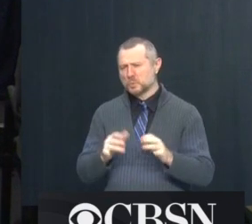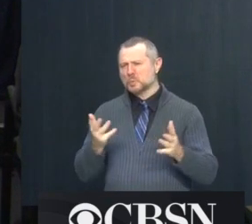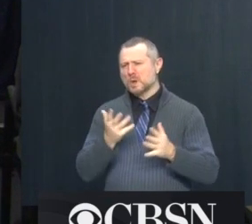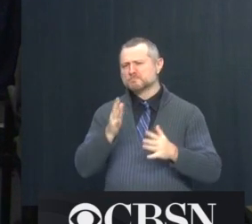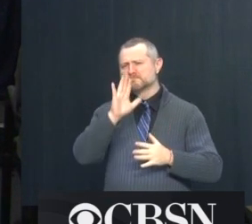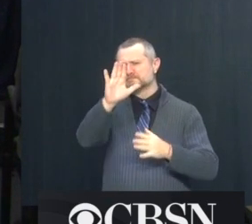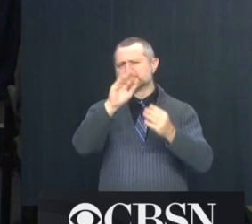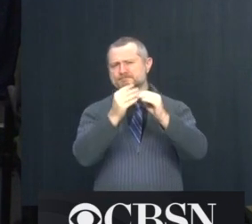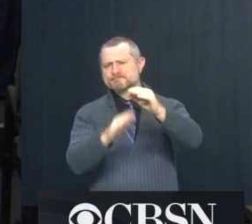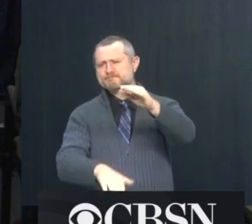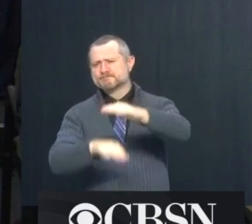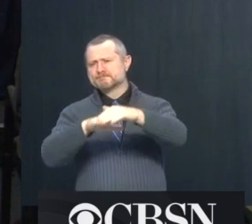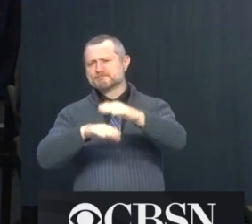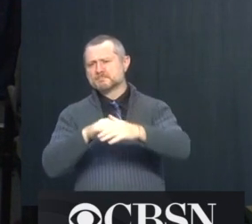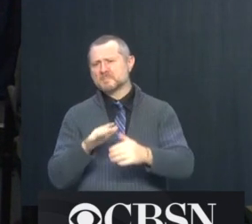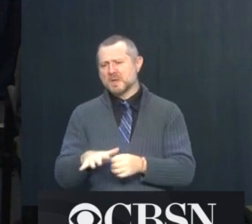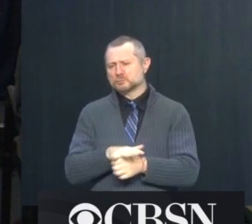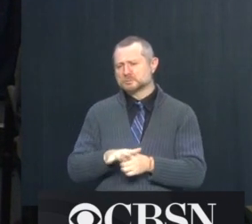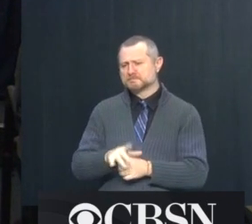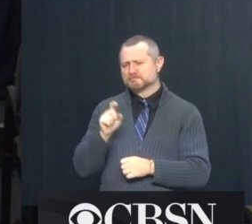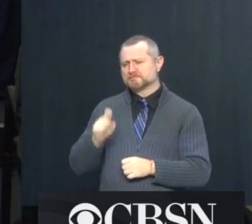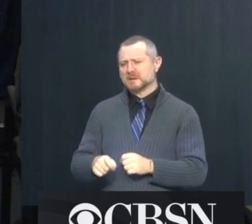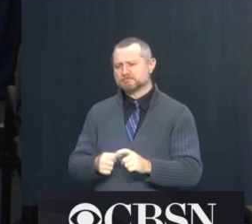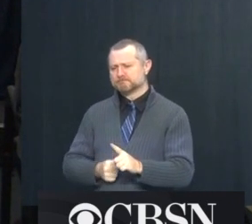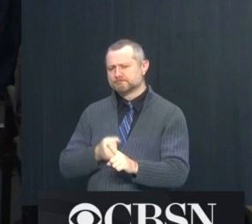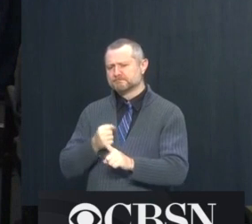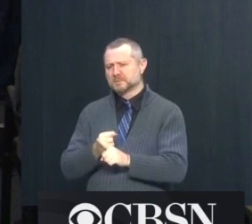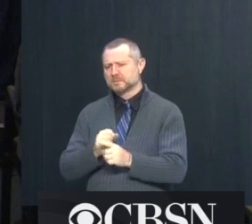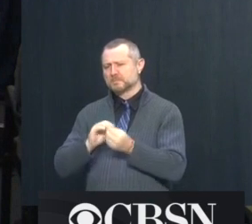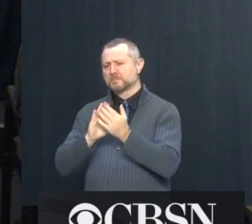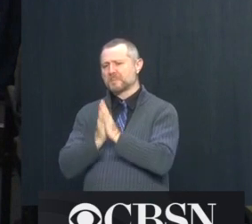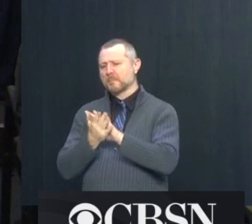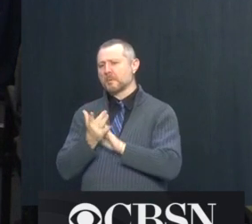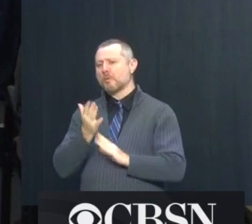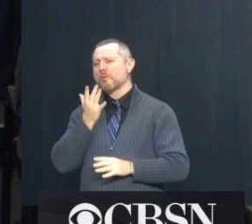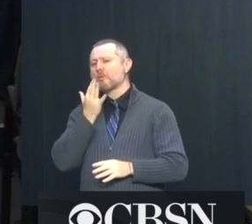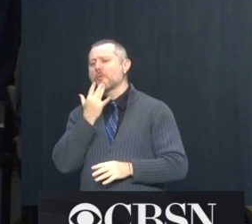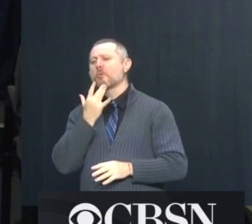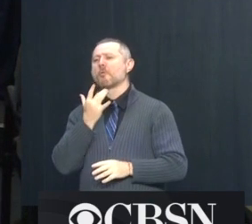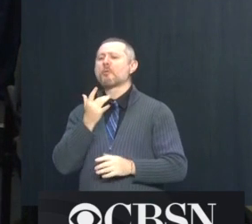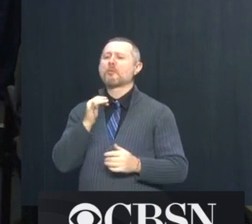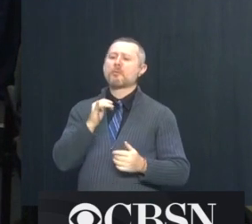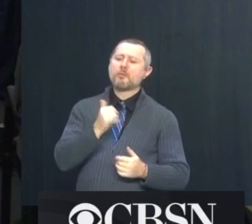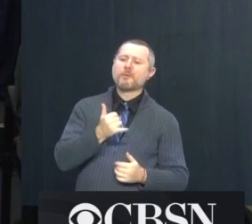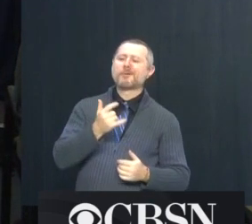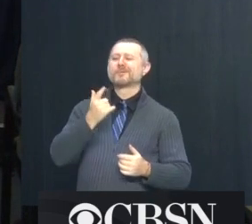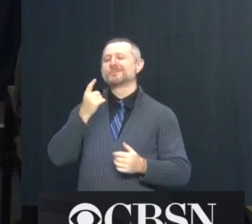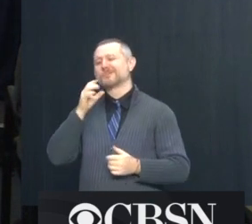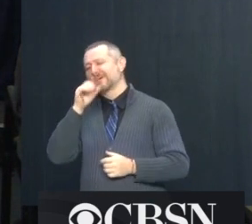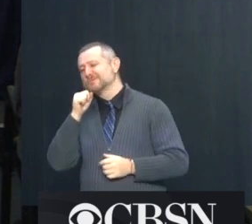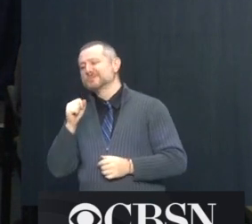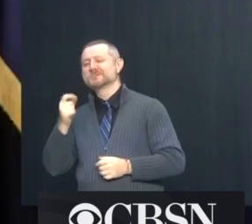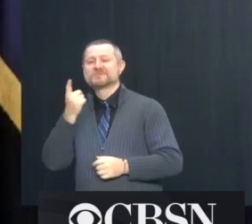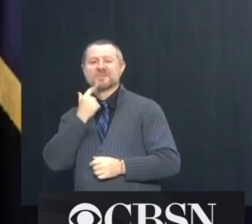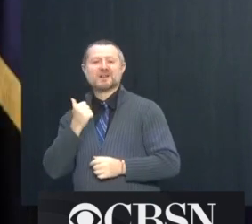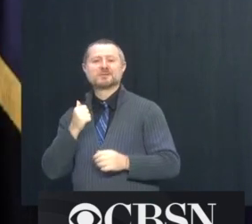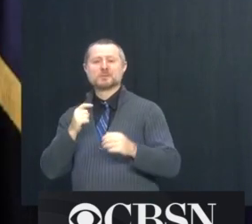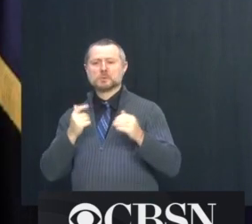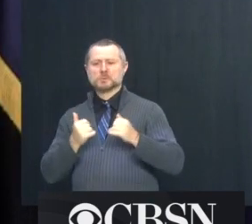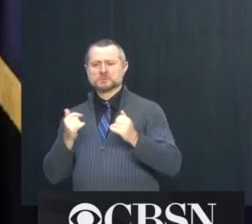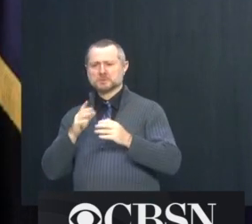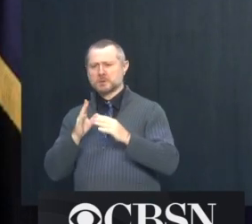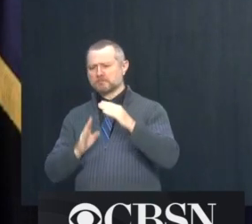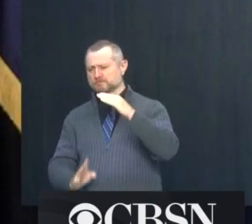that a region now needs to hit to enter one of the colored zones? And how do you reconcile that with positivity rates? Are